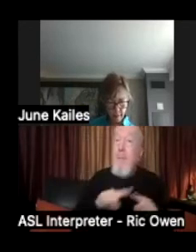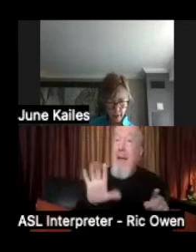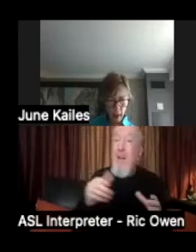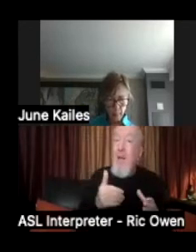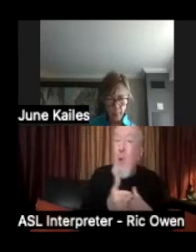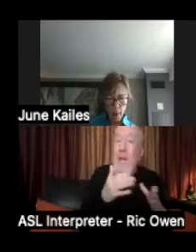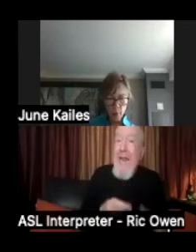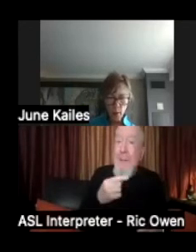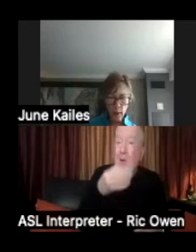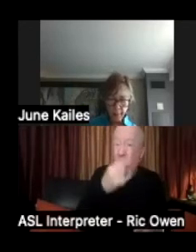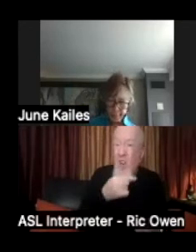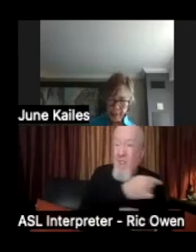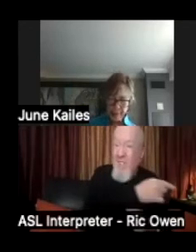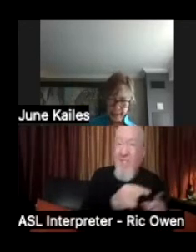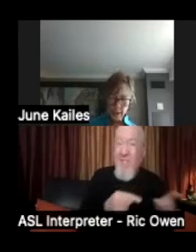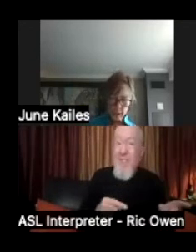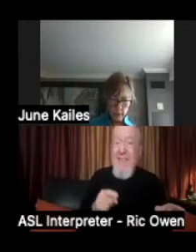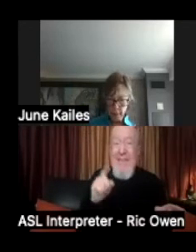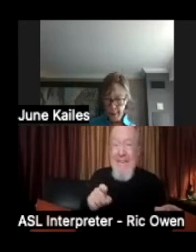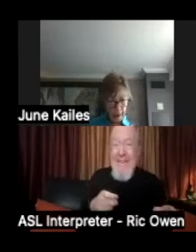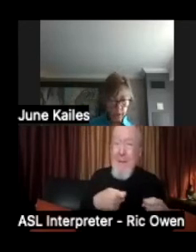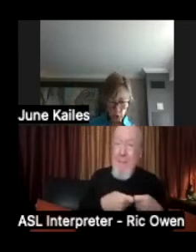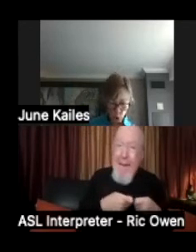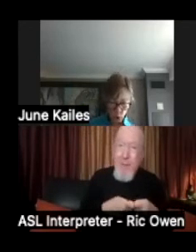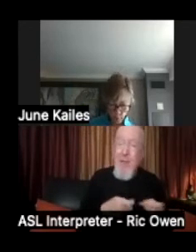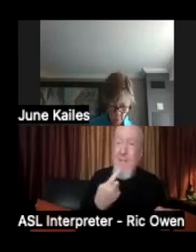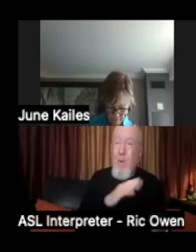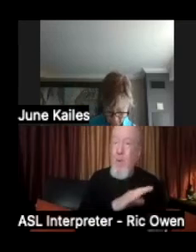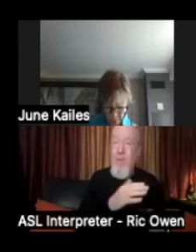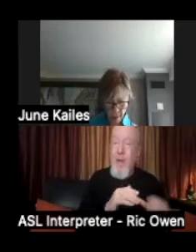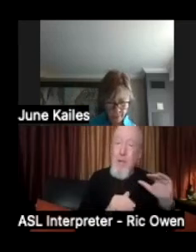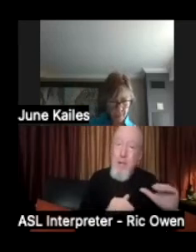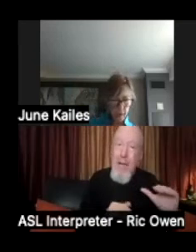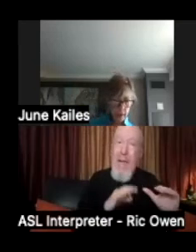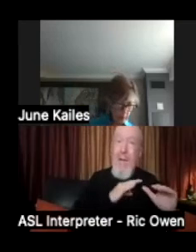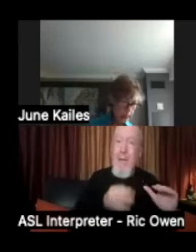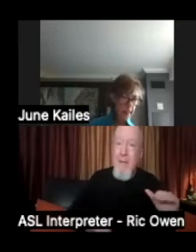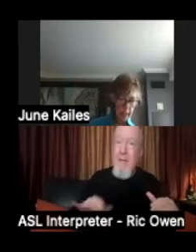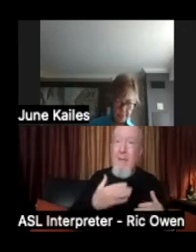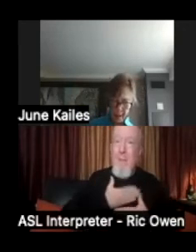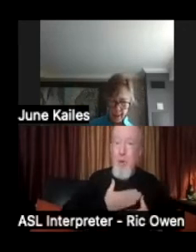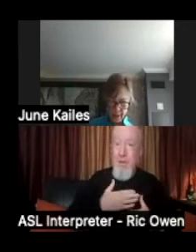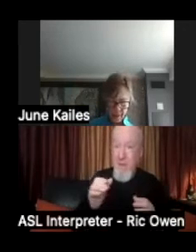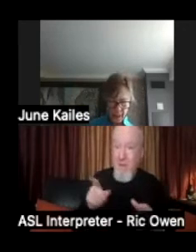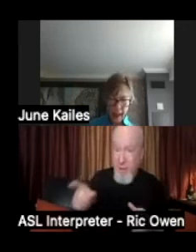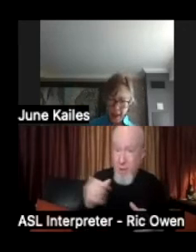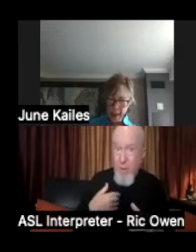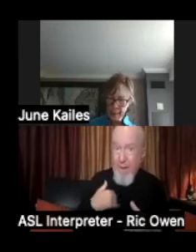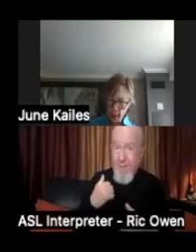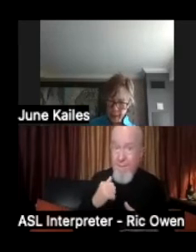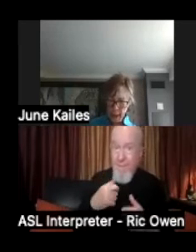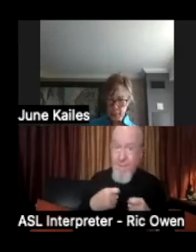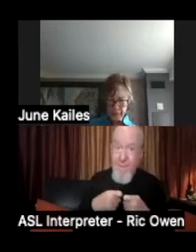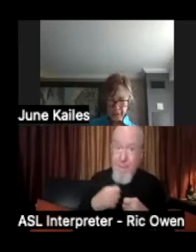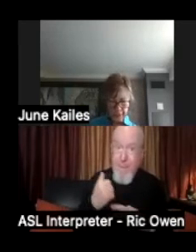need of power. Can they use, do you have solar battery backup? She said yes.